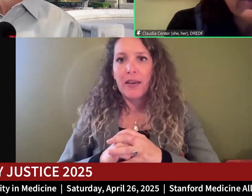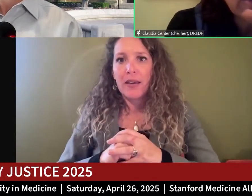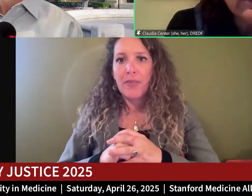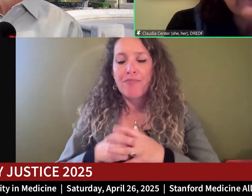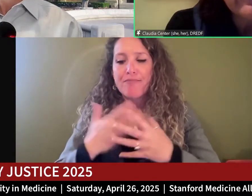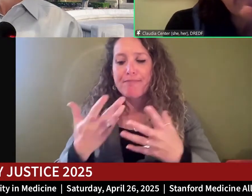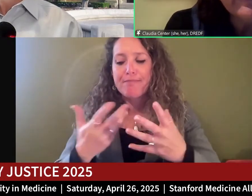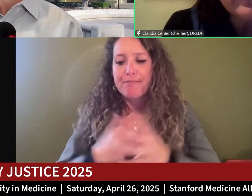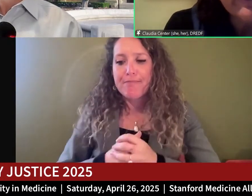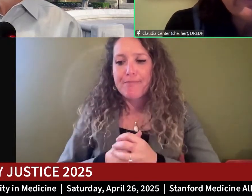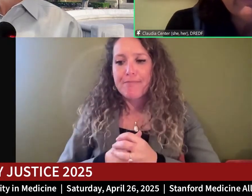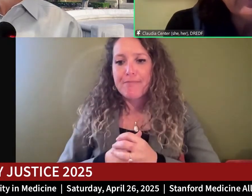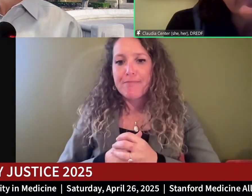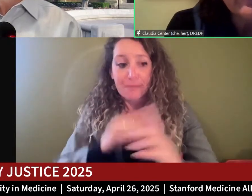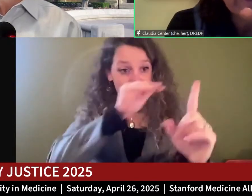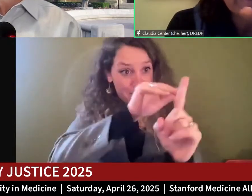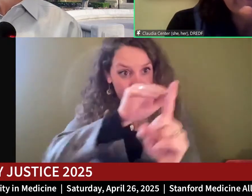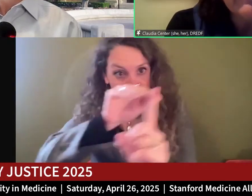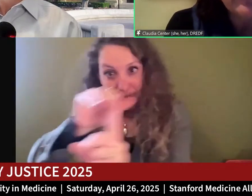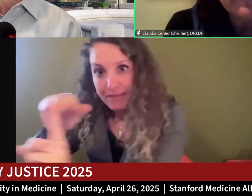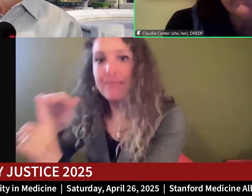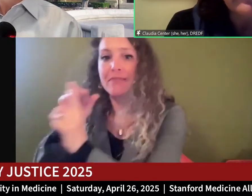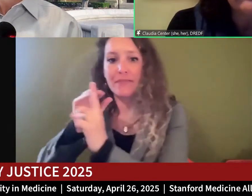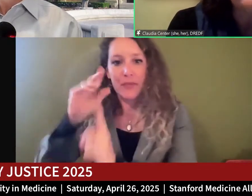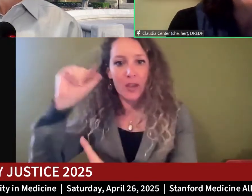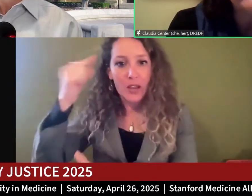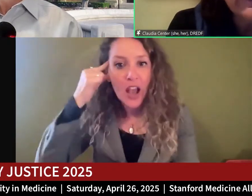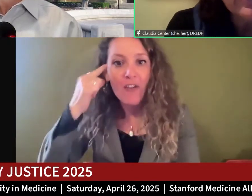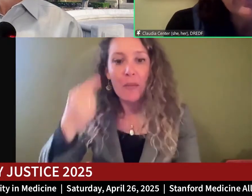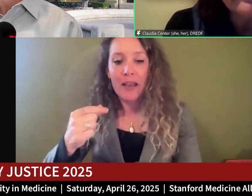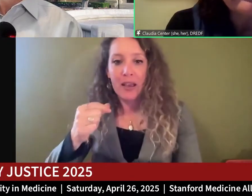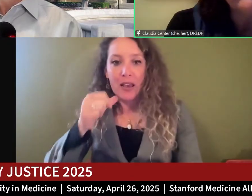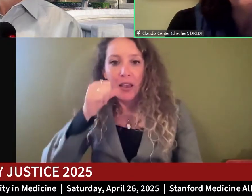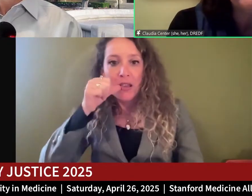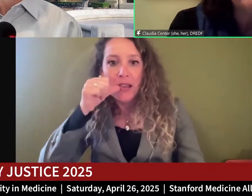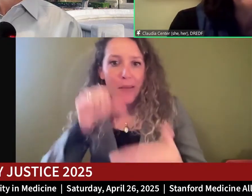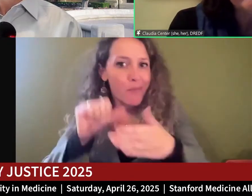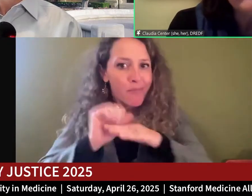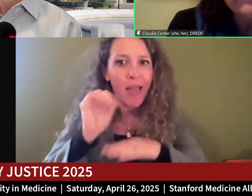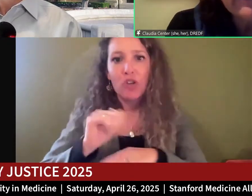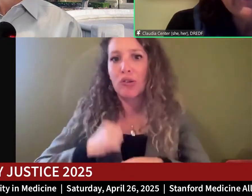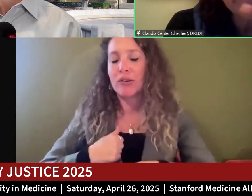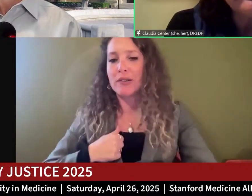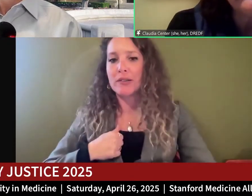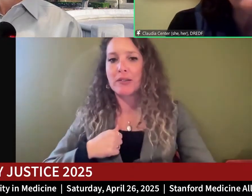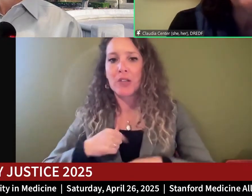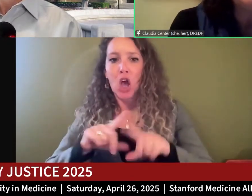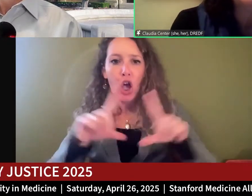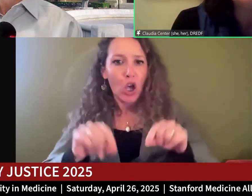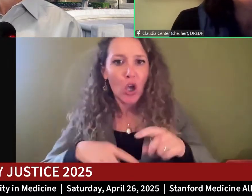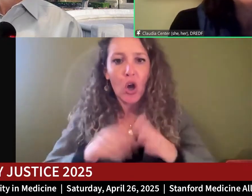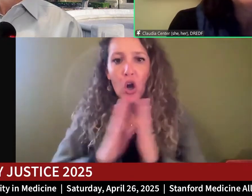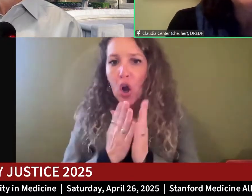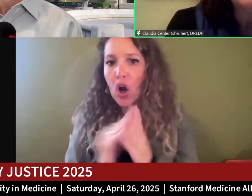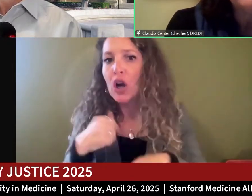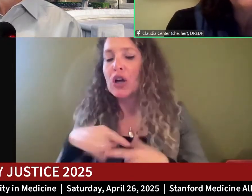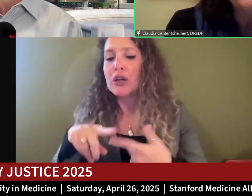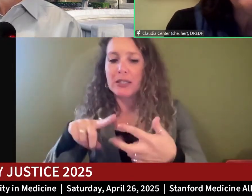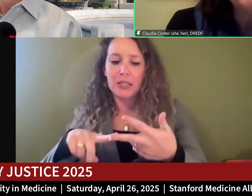those elected officials to make sure they get postcards and letters. And there have been rallies. There have